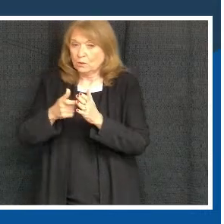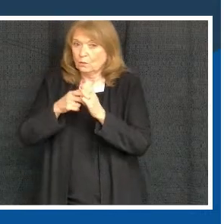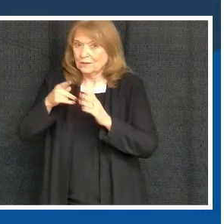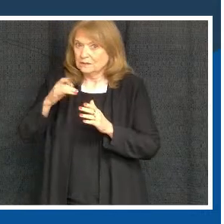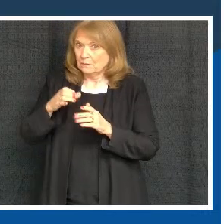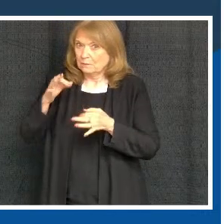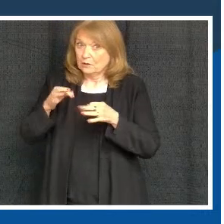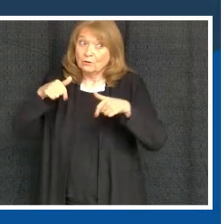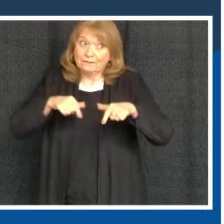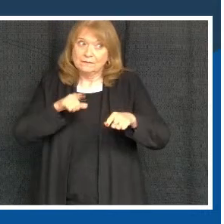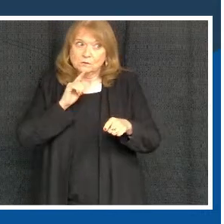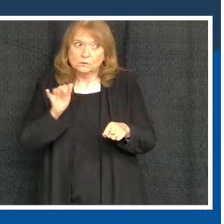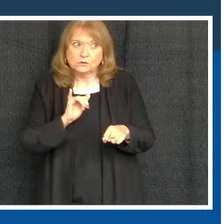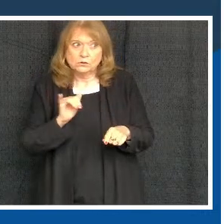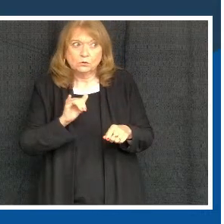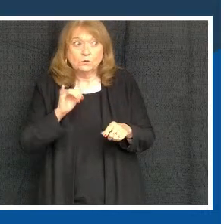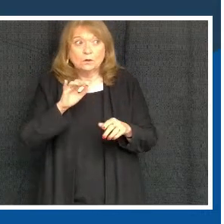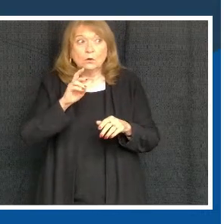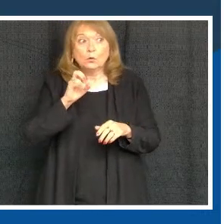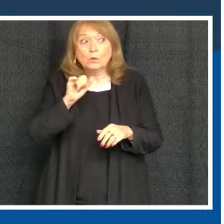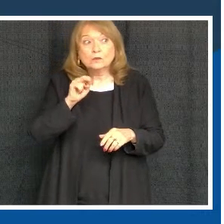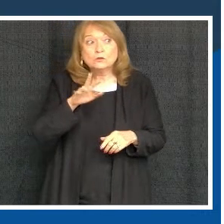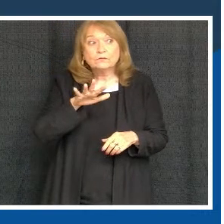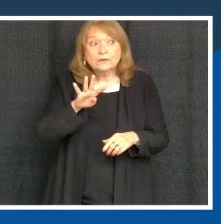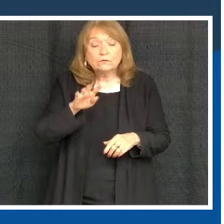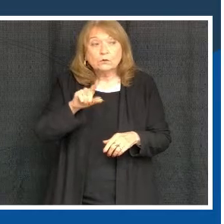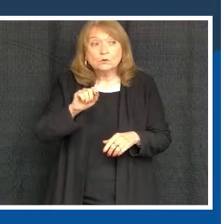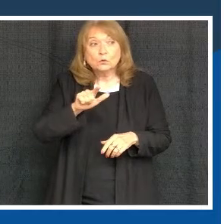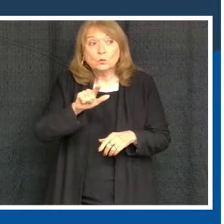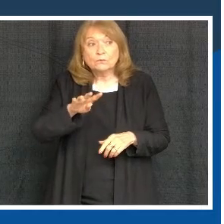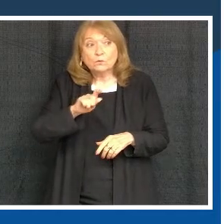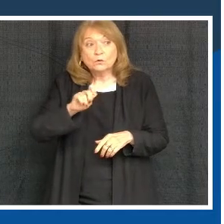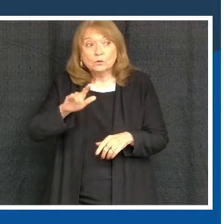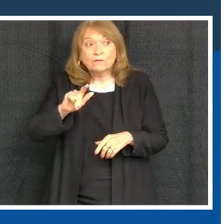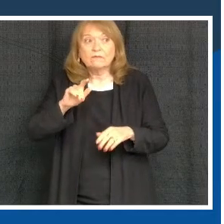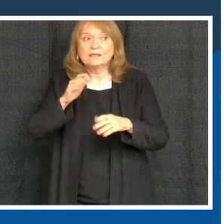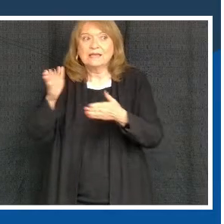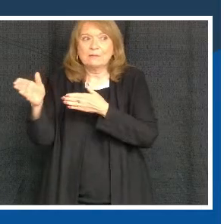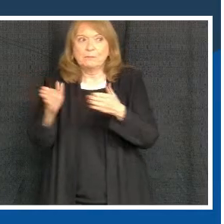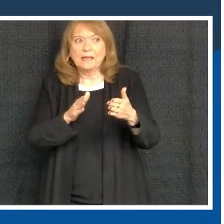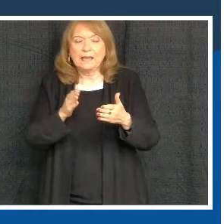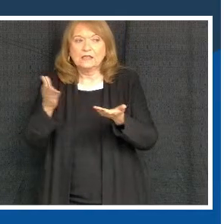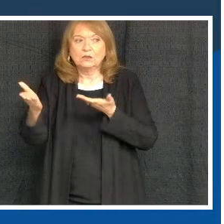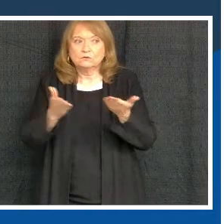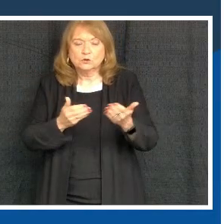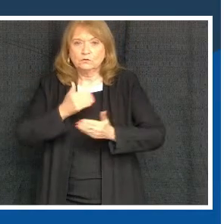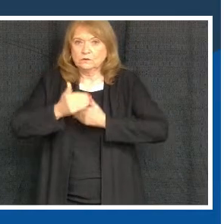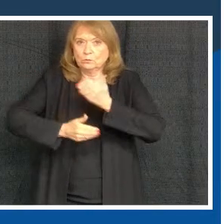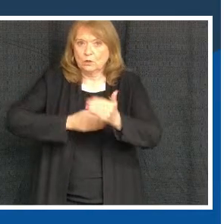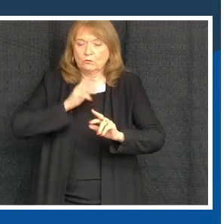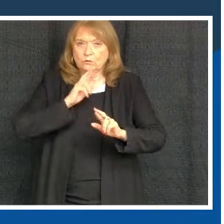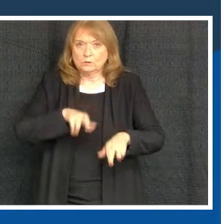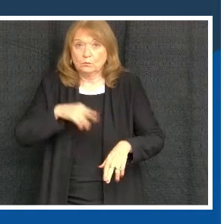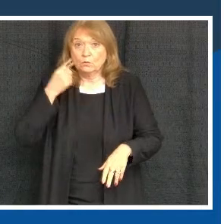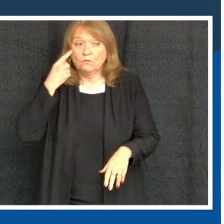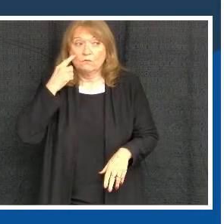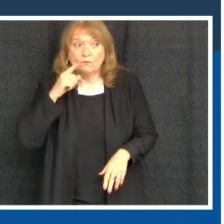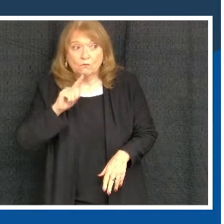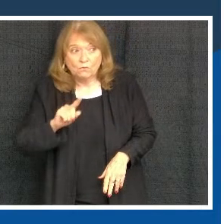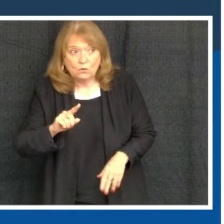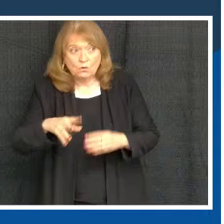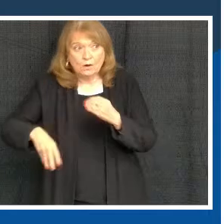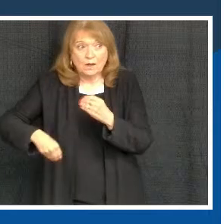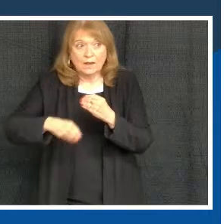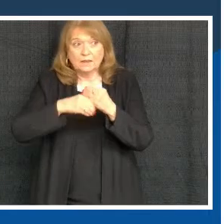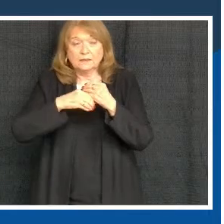well. Resolution 54, 2425 is a plan of service progress report for an annexation that